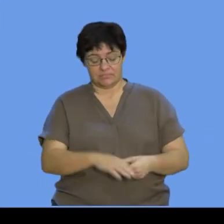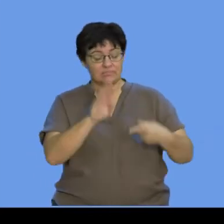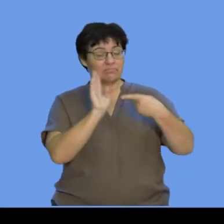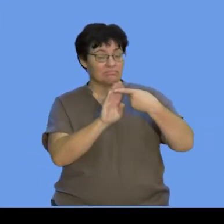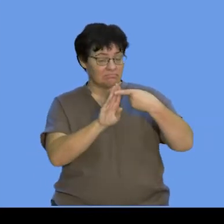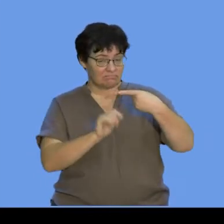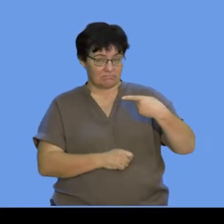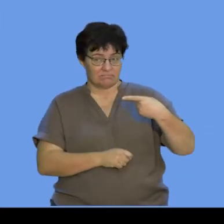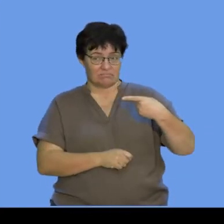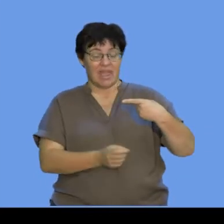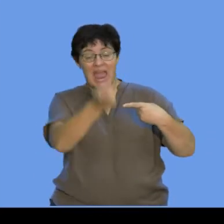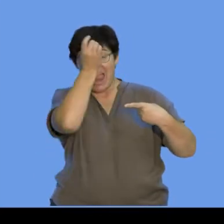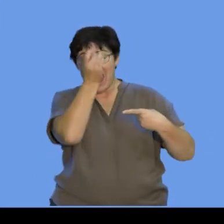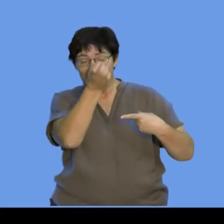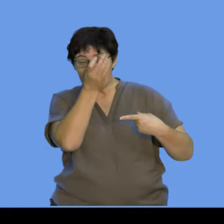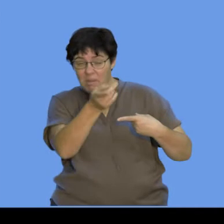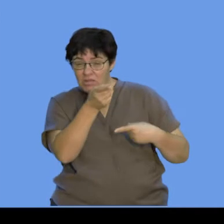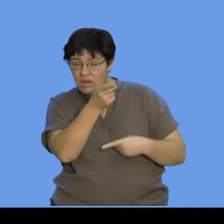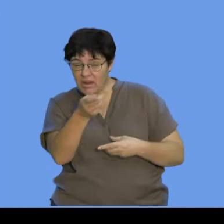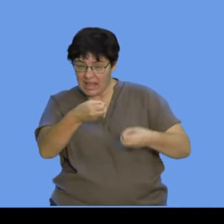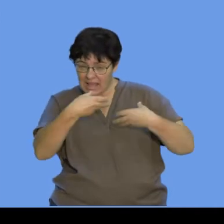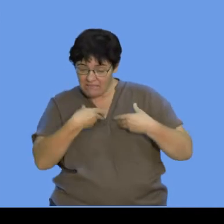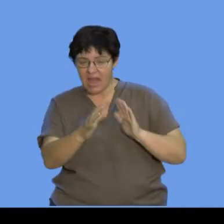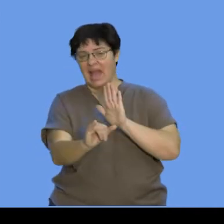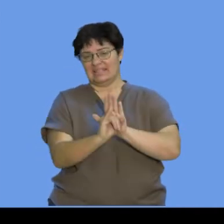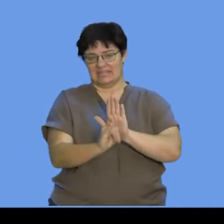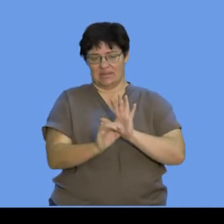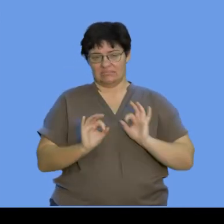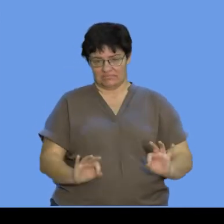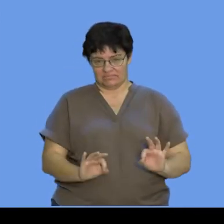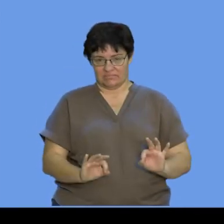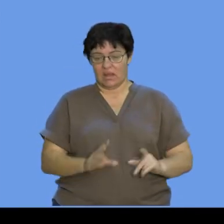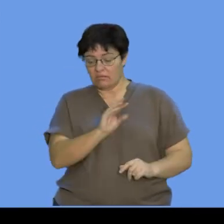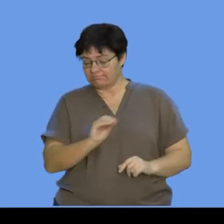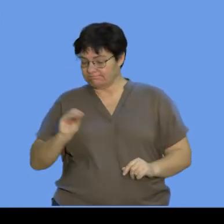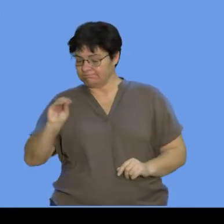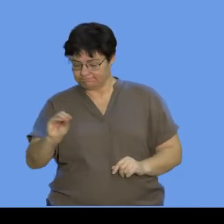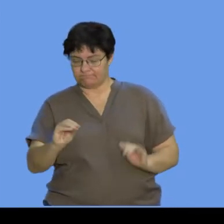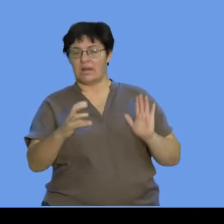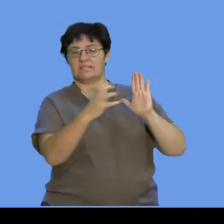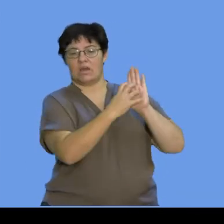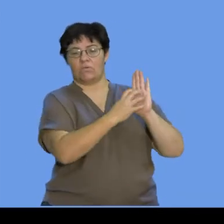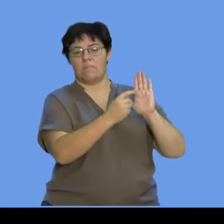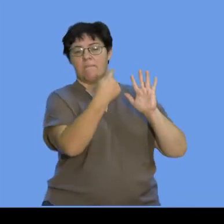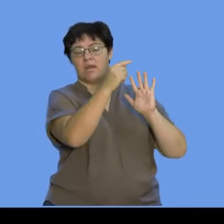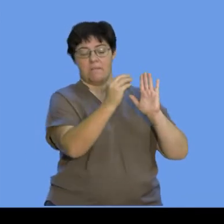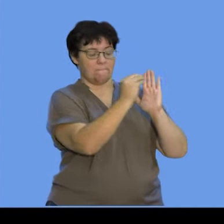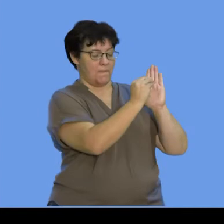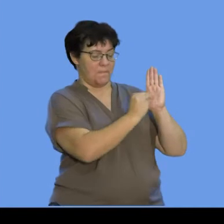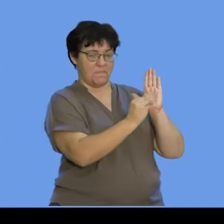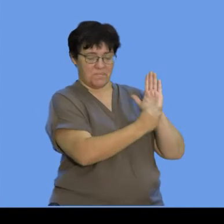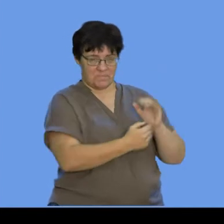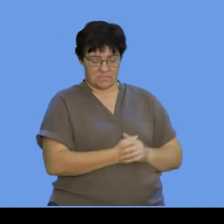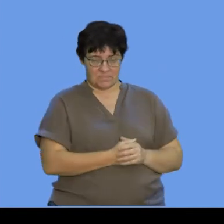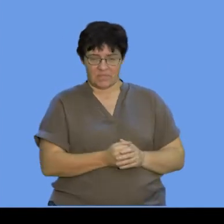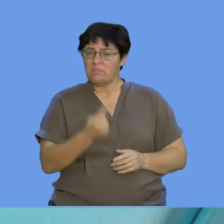you identify the information that is given and mark it on the diagram. What do I mean here? As